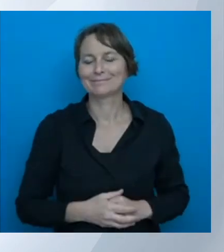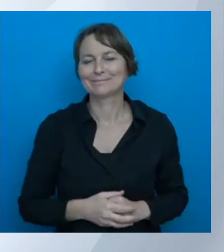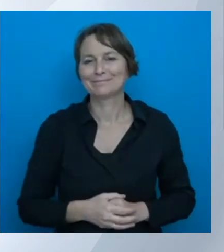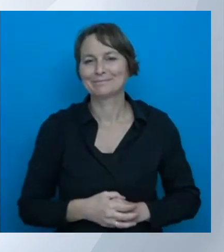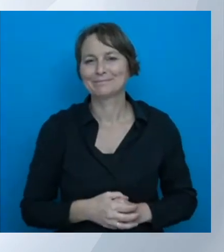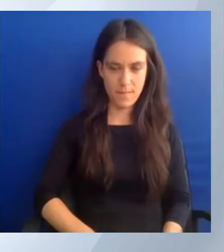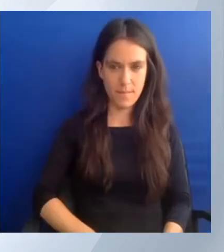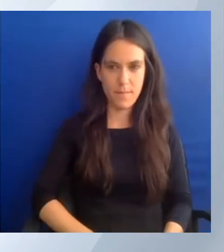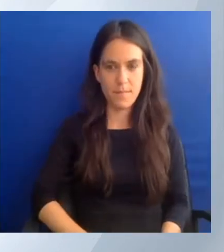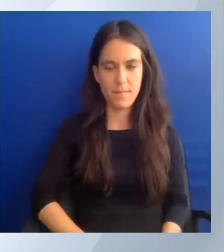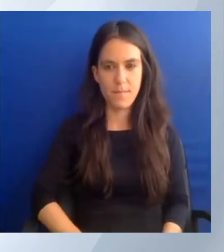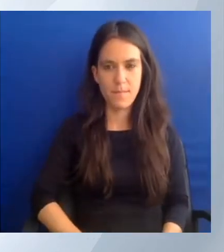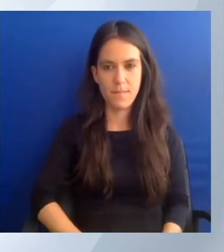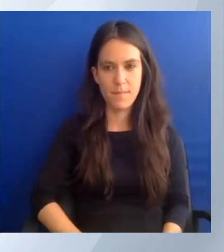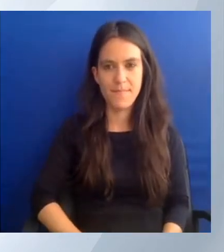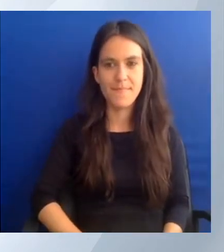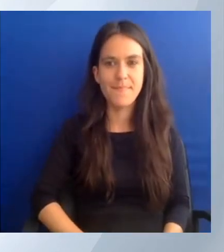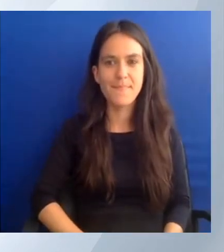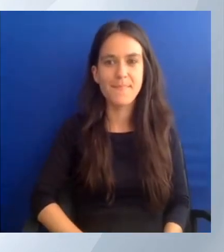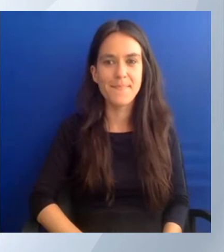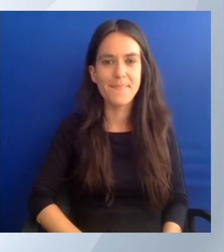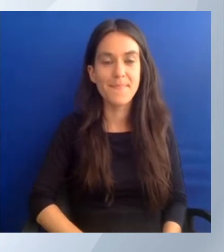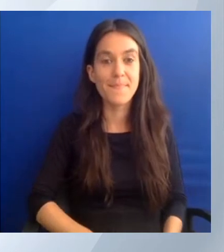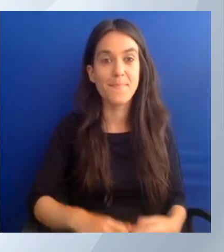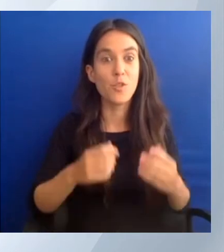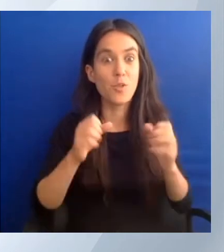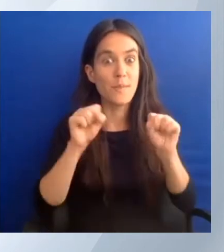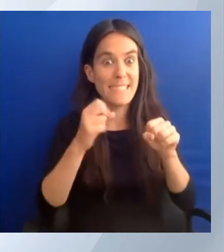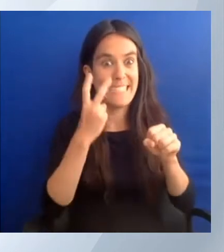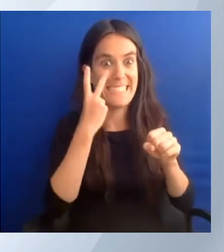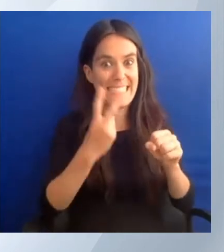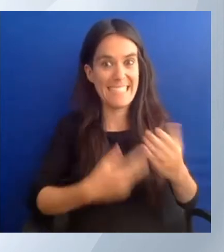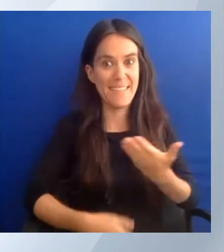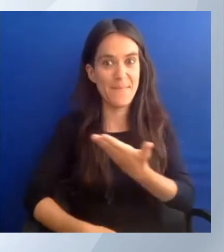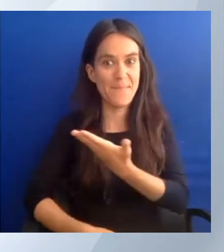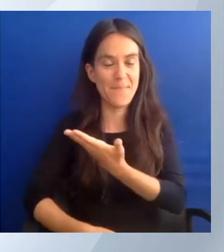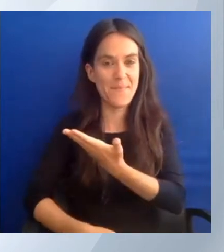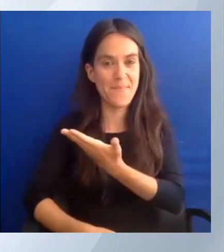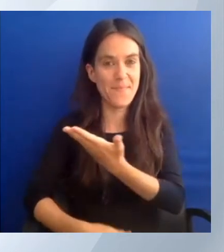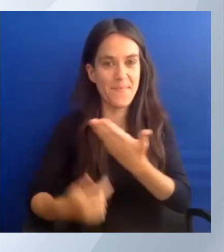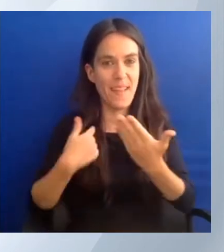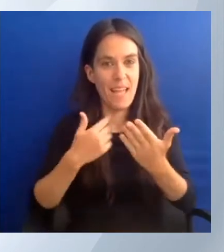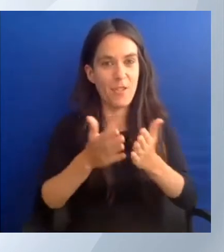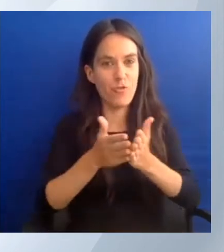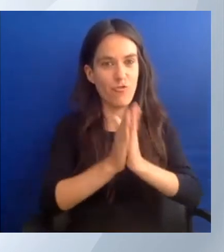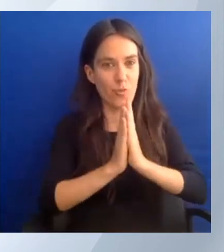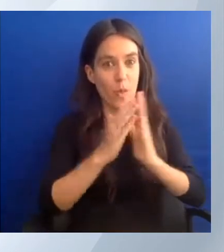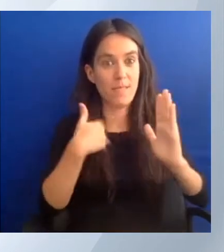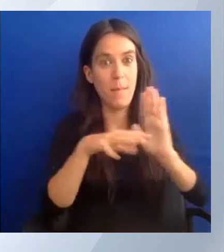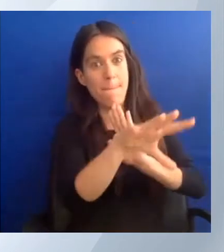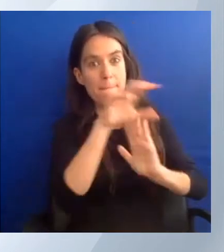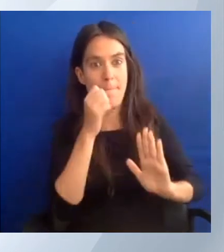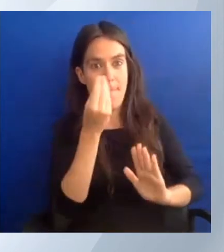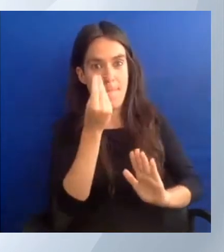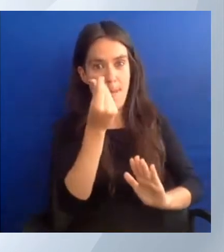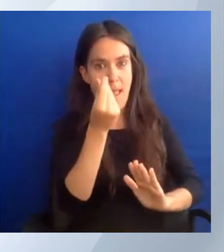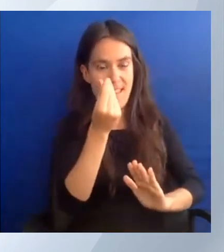As you can see, this is the request I'm doing. And I have withdrawn some money.